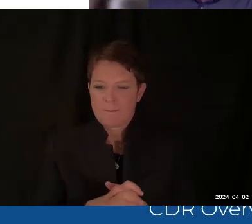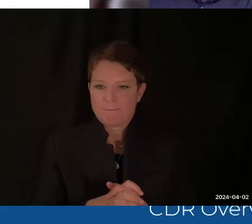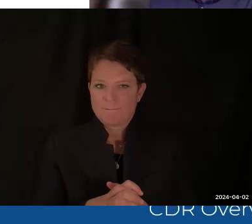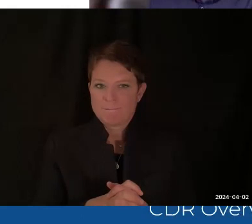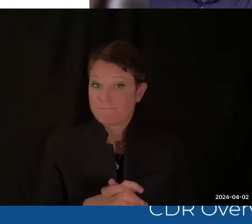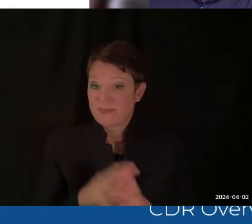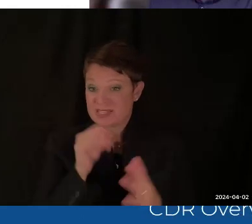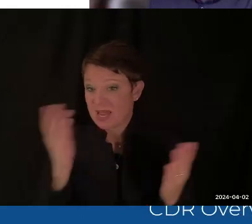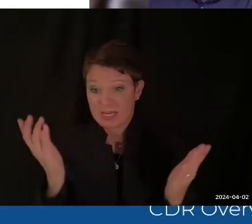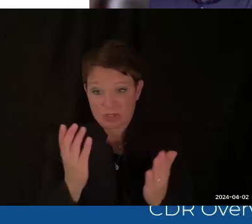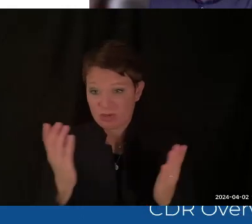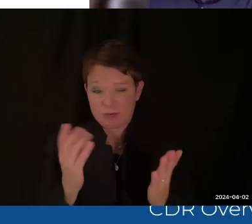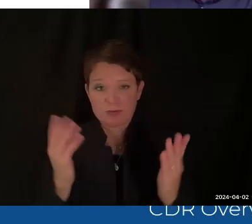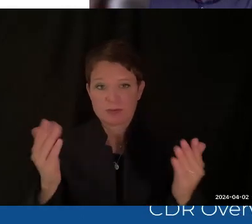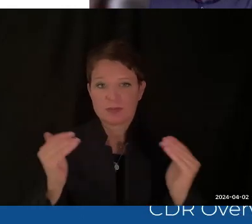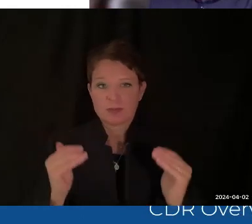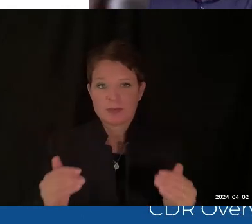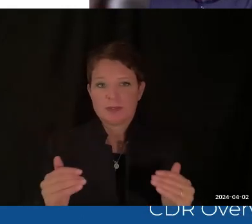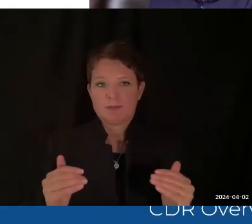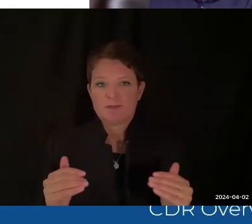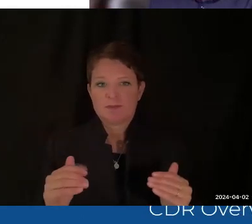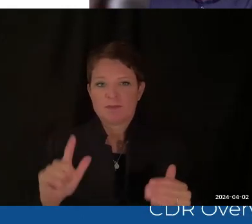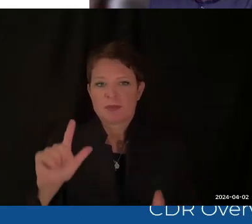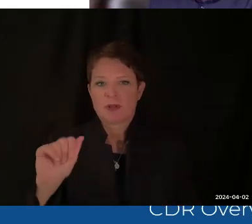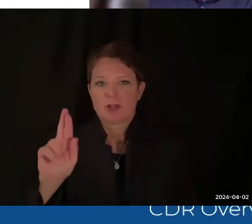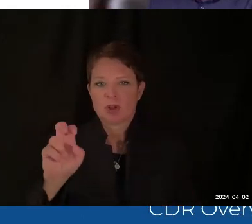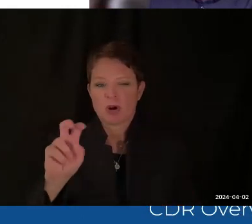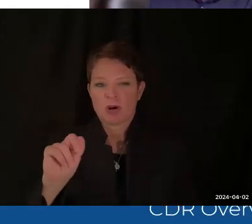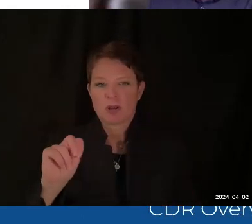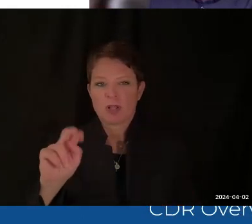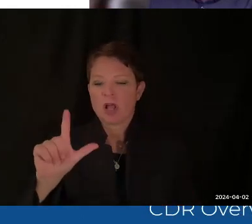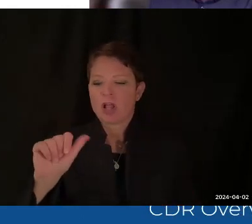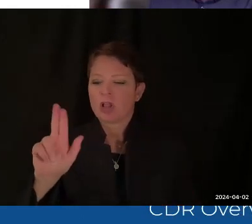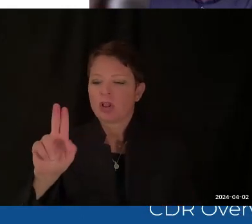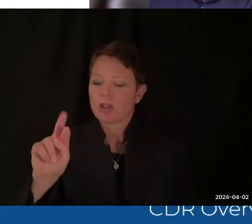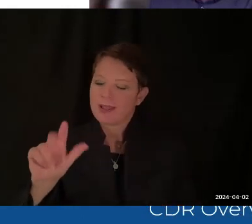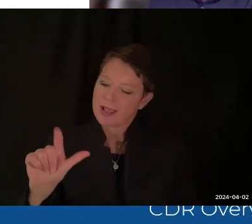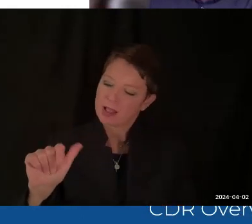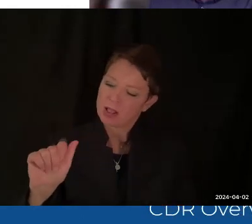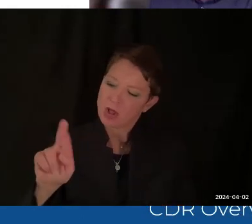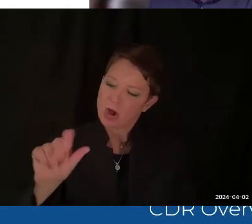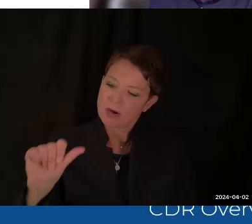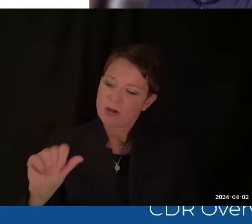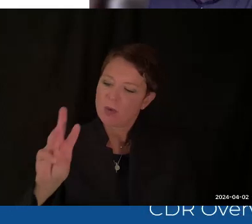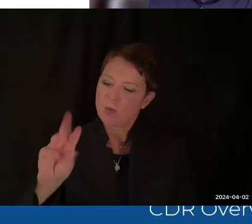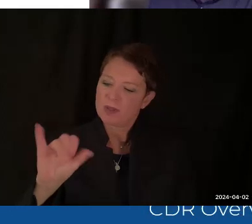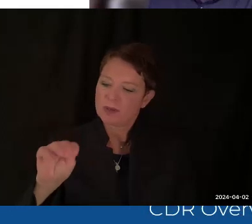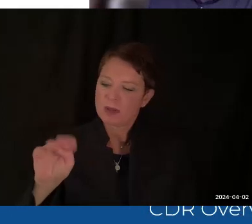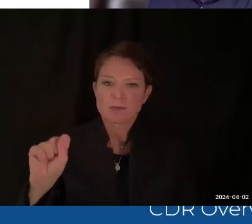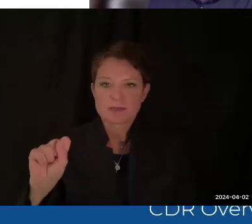Not seeing Kevin in the audience. We'll go to Laura Williams.